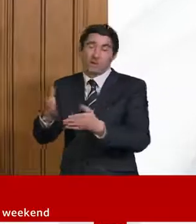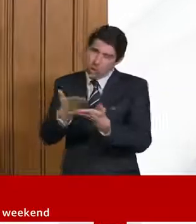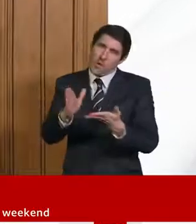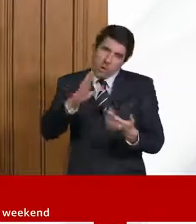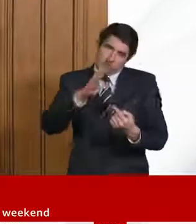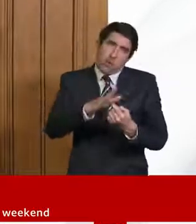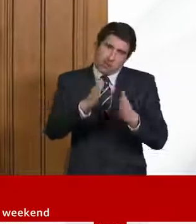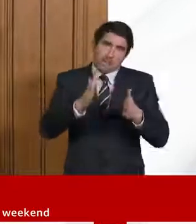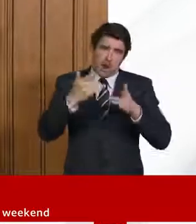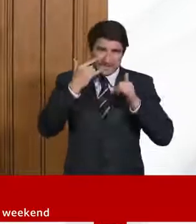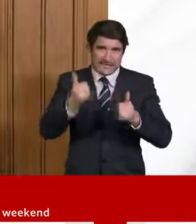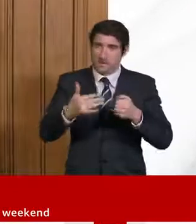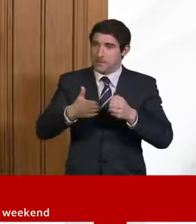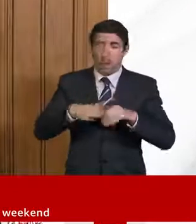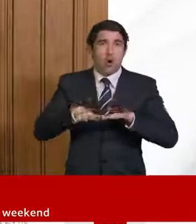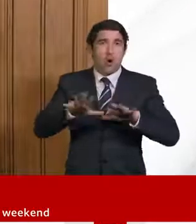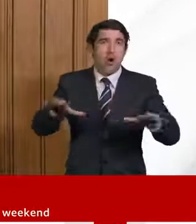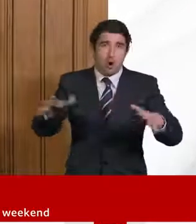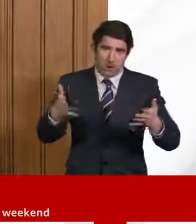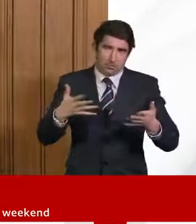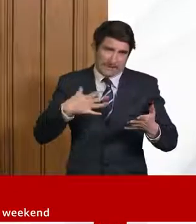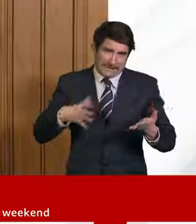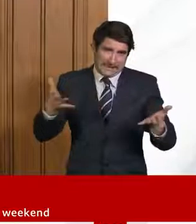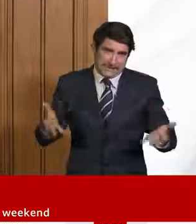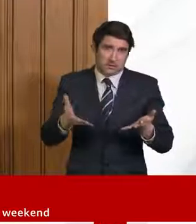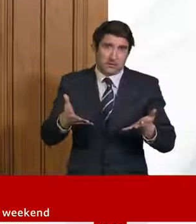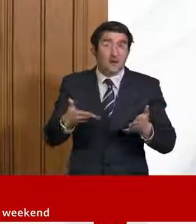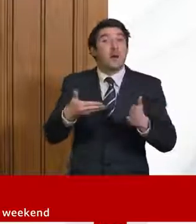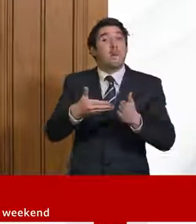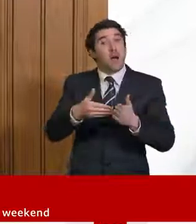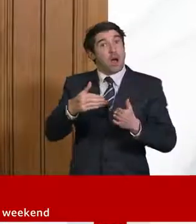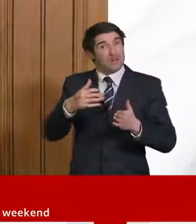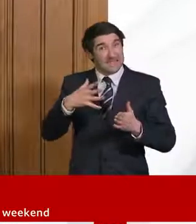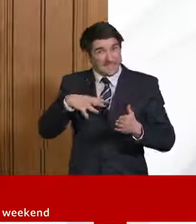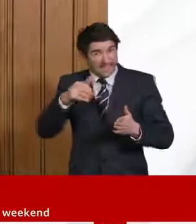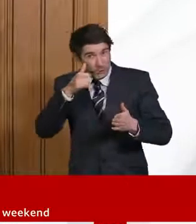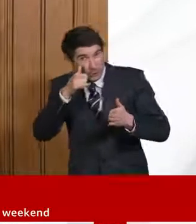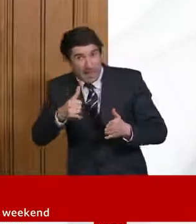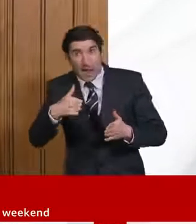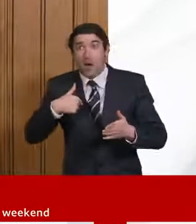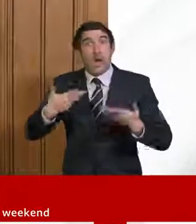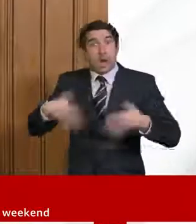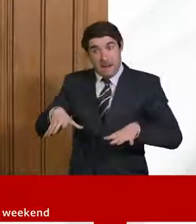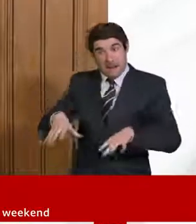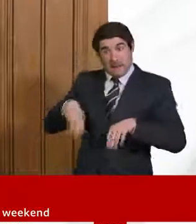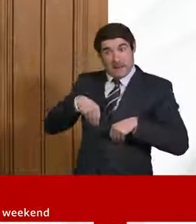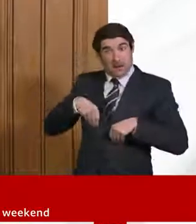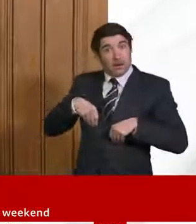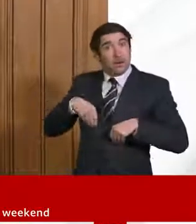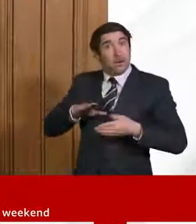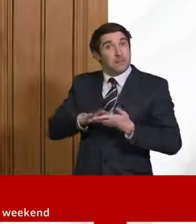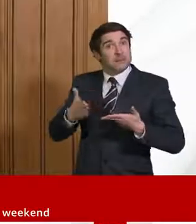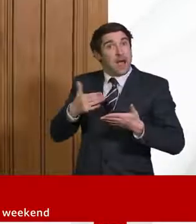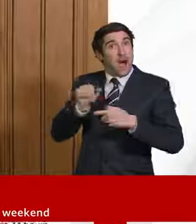over the infection, they will be immune, and that's really important to know as they come back to work. So I'm really pleased to say that as